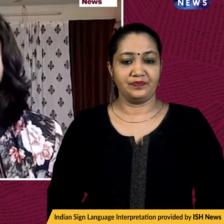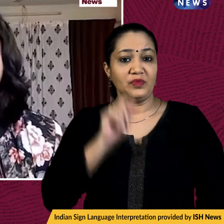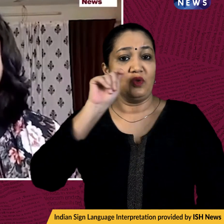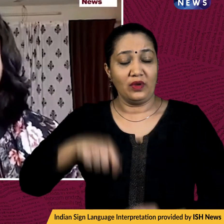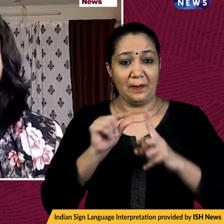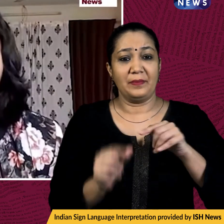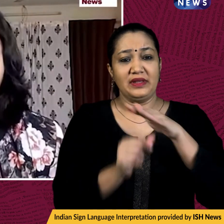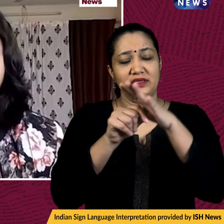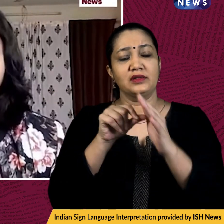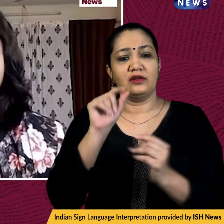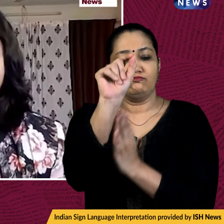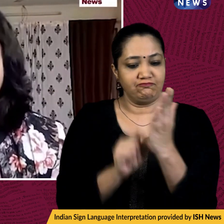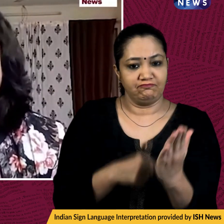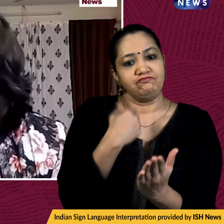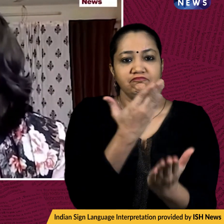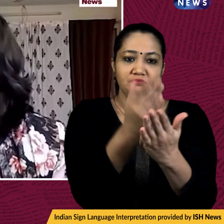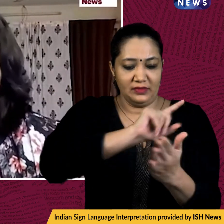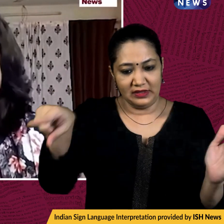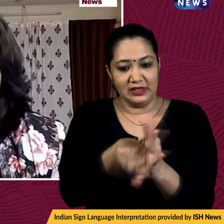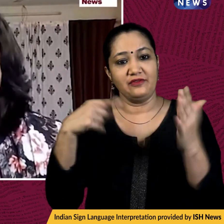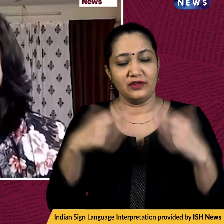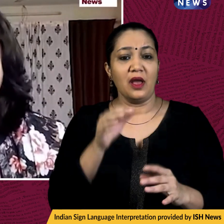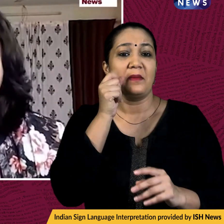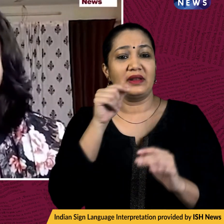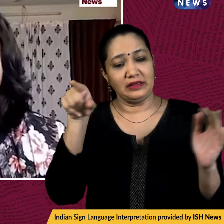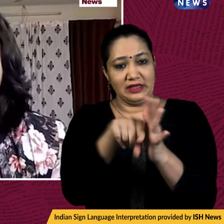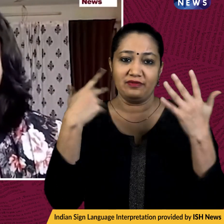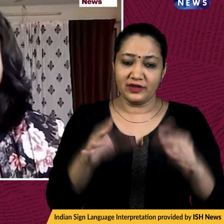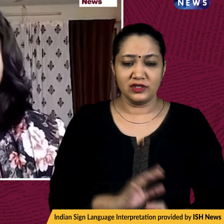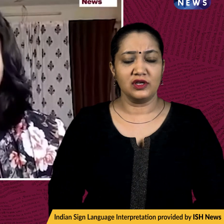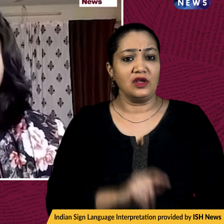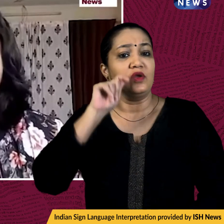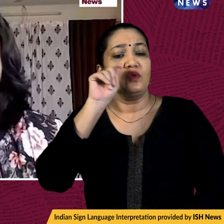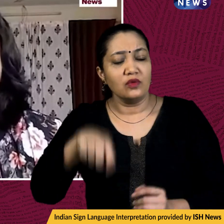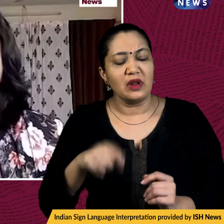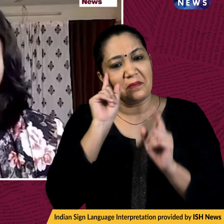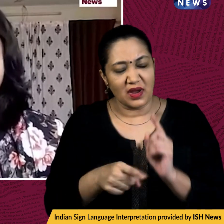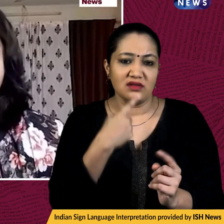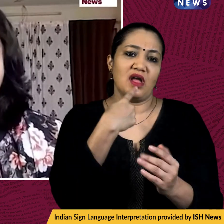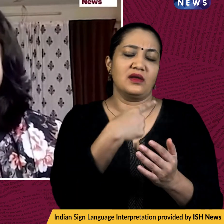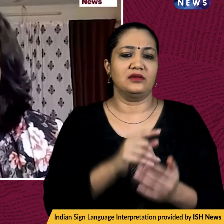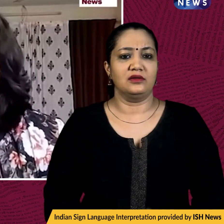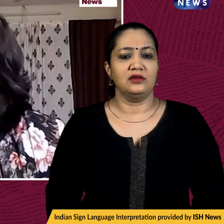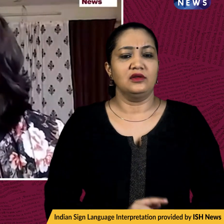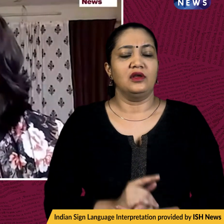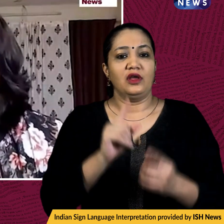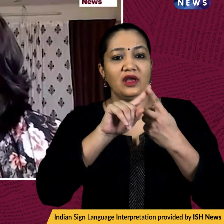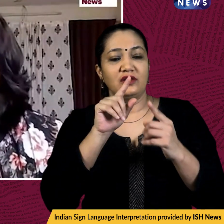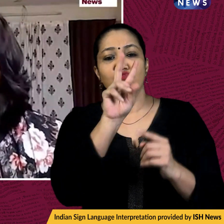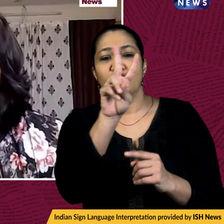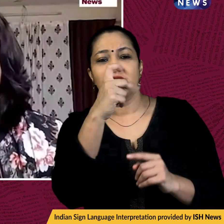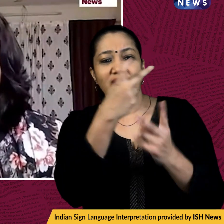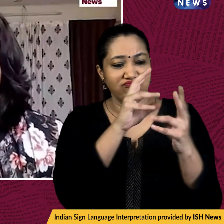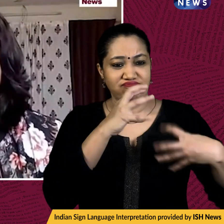Now, Ukraine president has signed an application on Monday asking that Ukraine should be allowed to